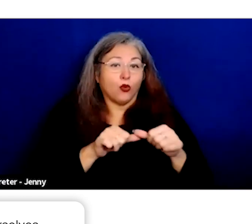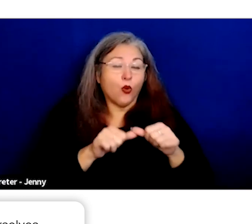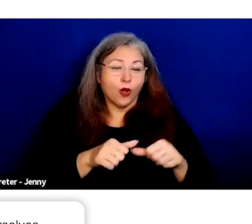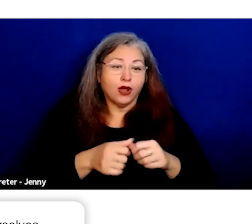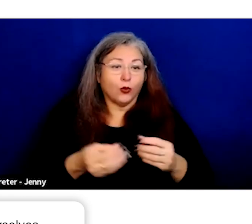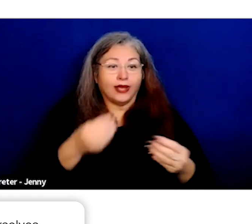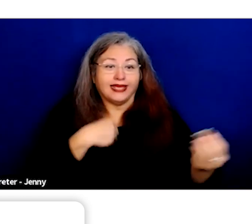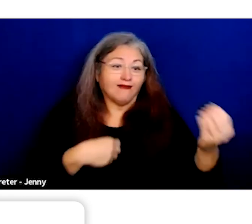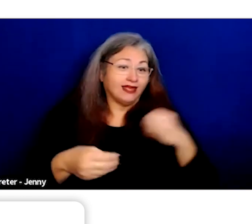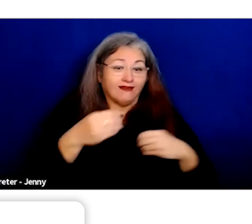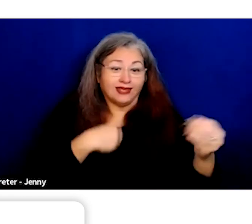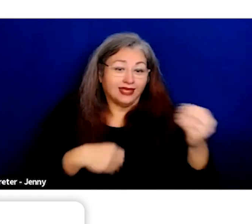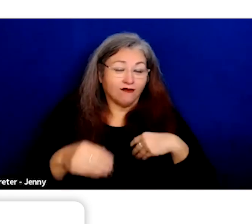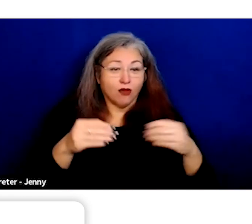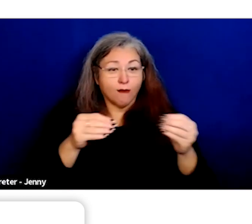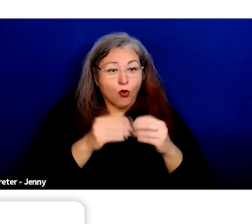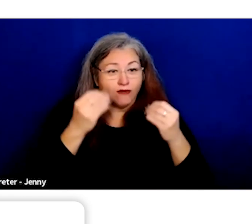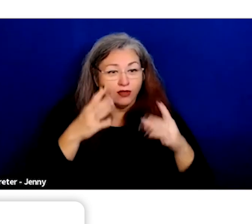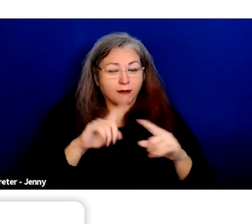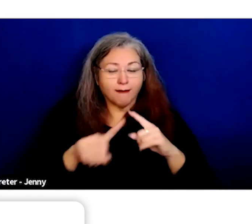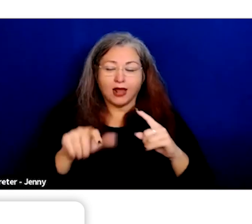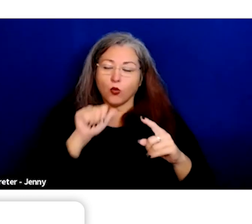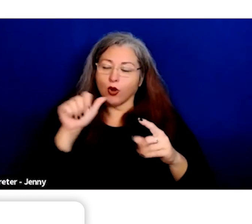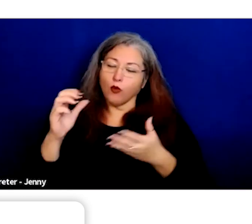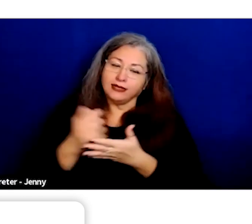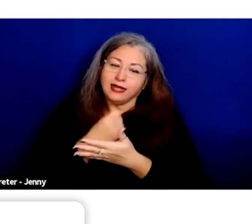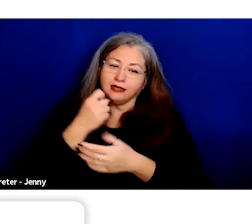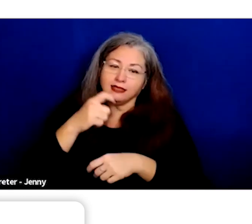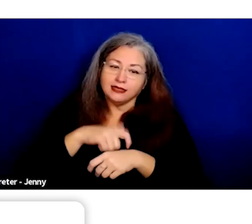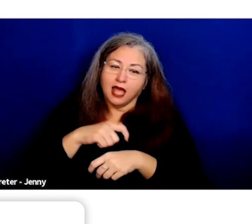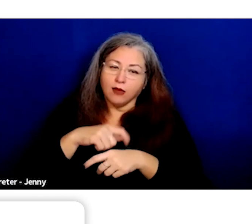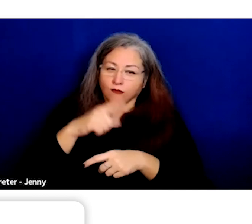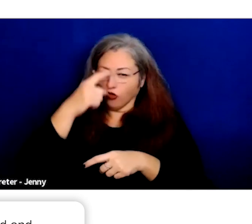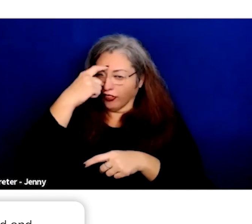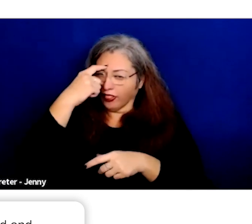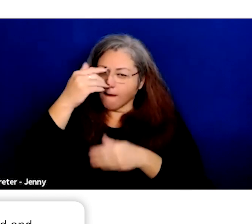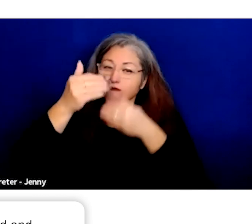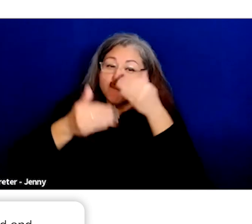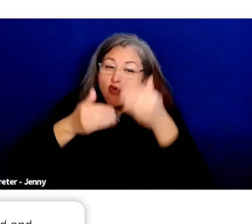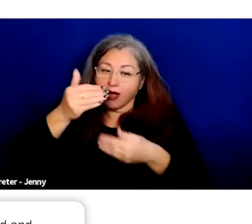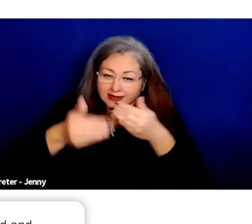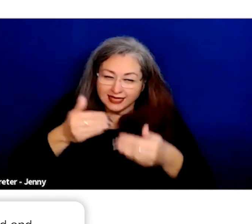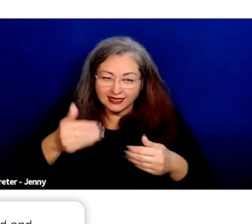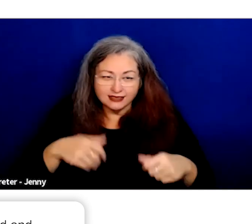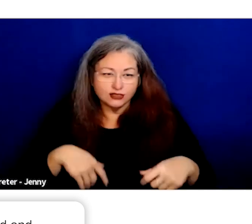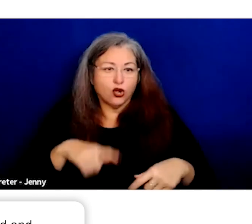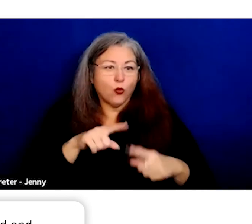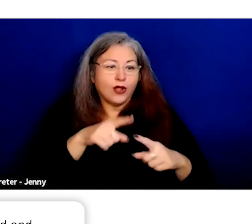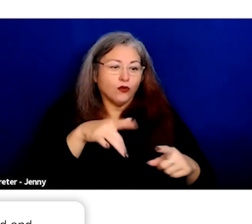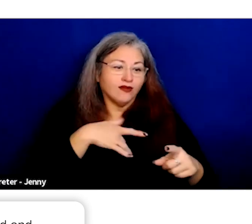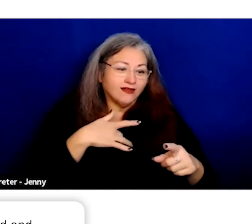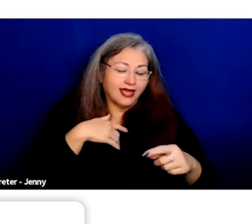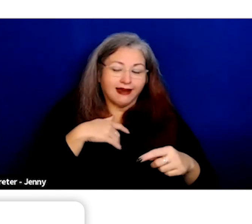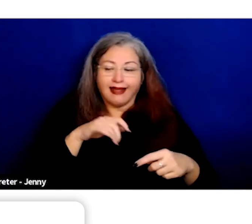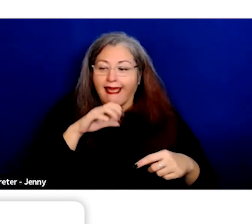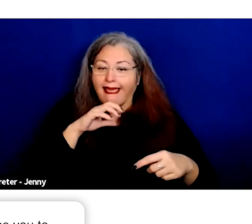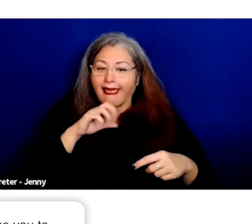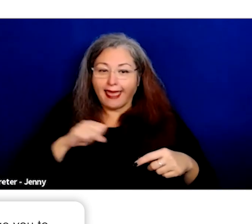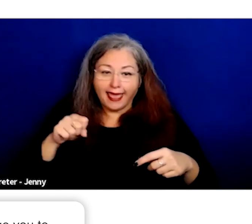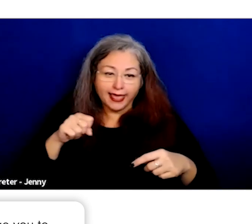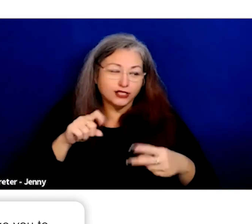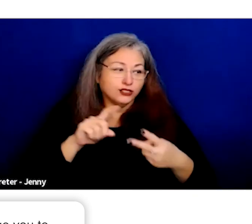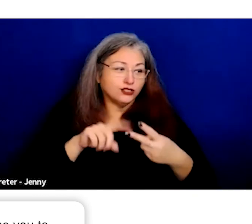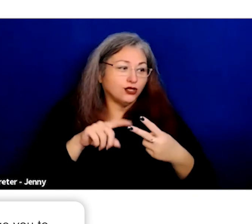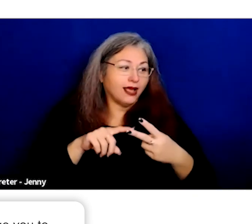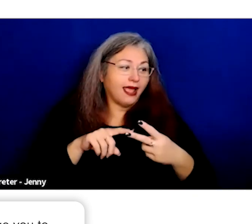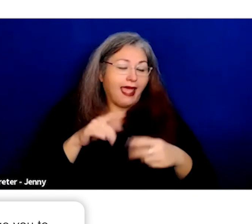ourselves information and not time to process it. So to the share about feeling aged and empty and numb,